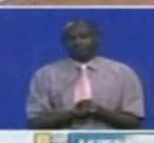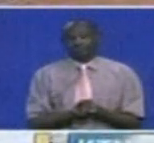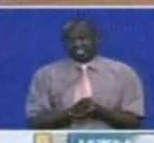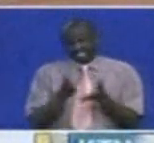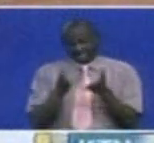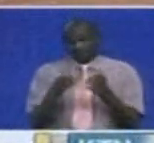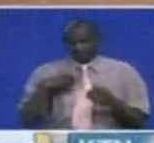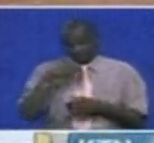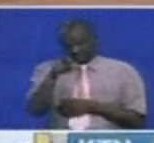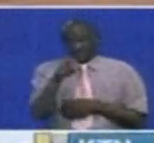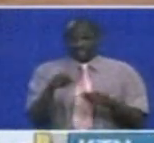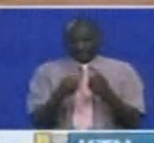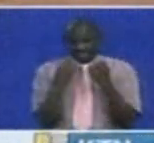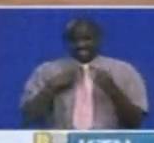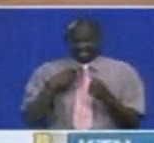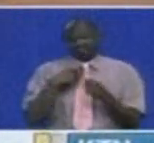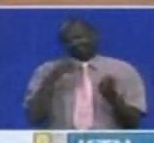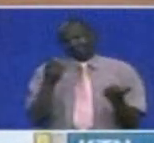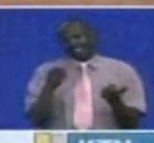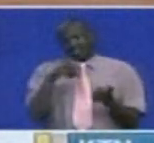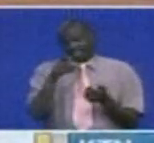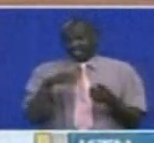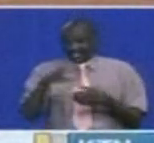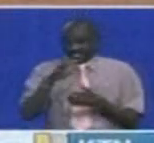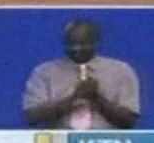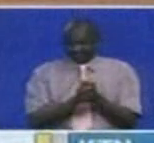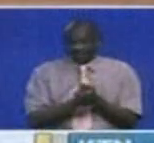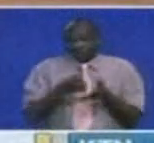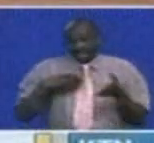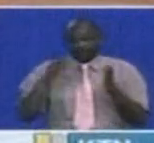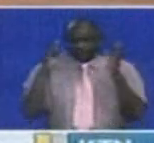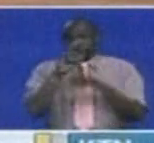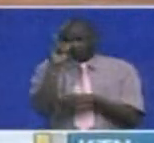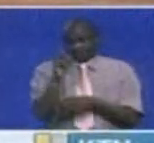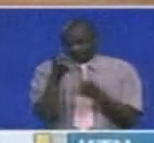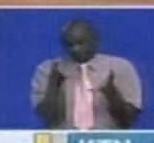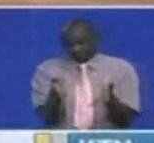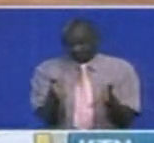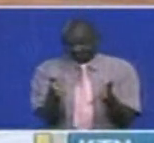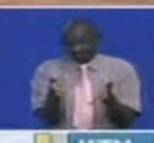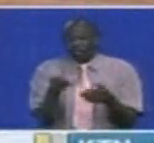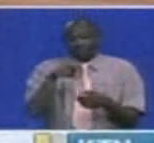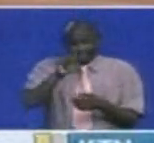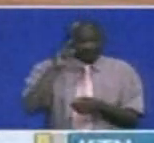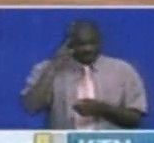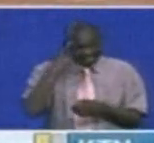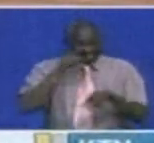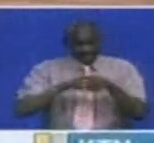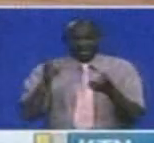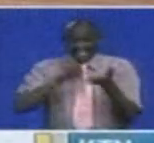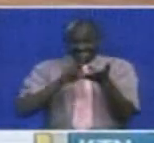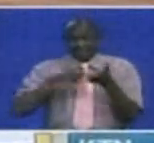Right, from those events in Taita Taveta County, let's remind you of our big question tonight. We're asking, do you think fresh registration of